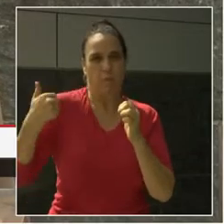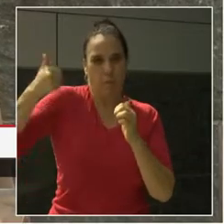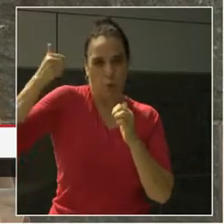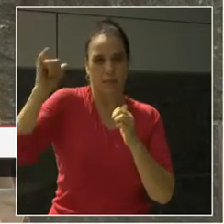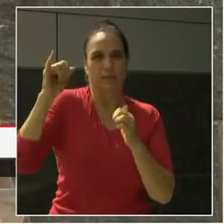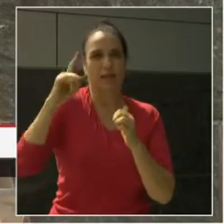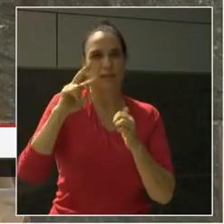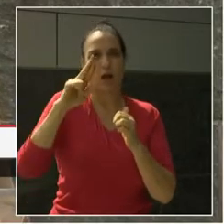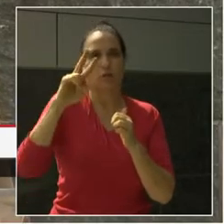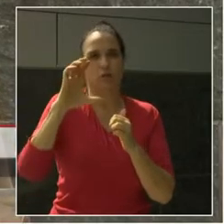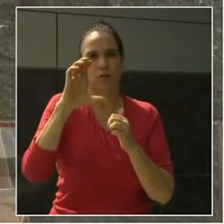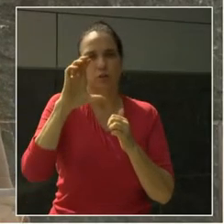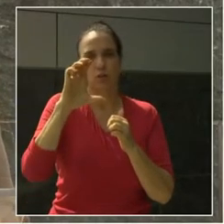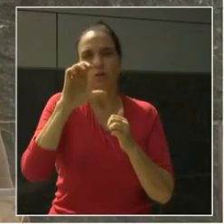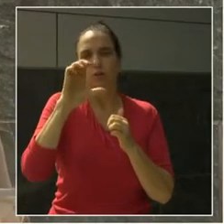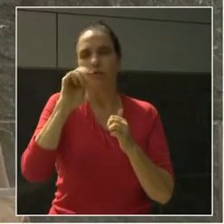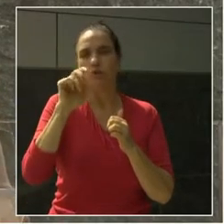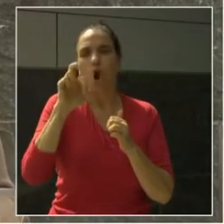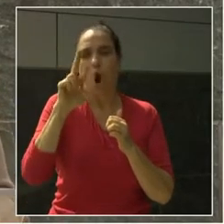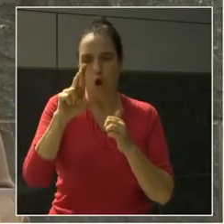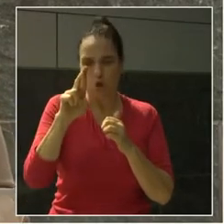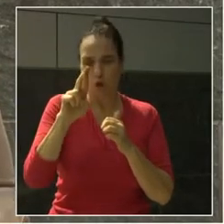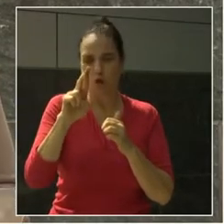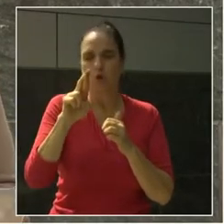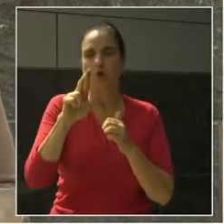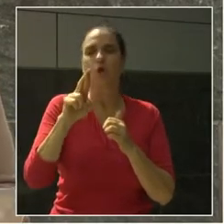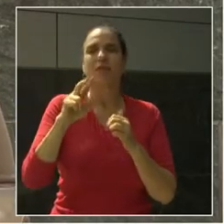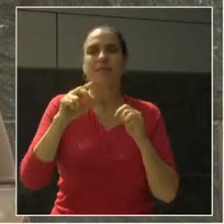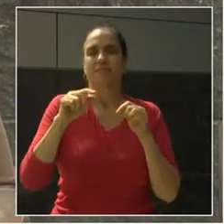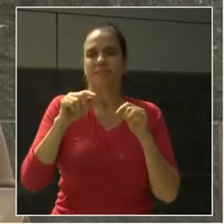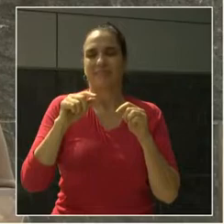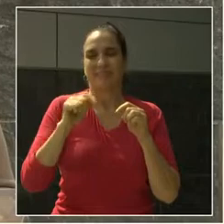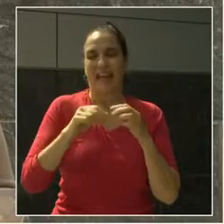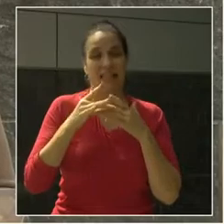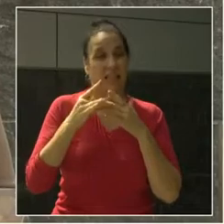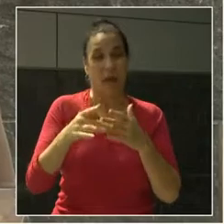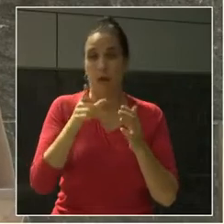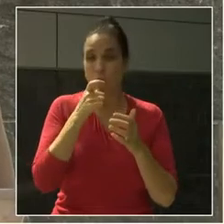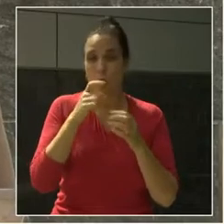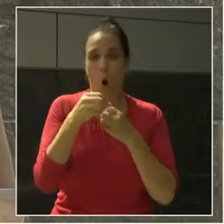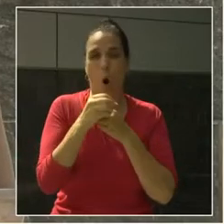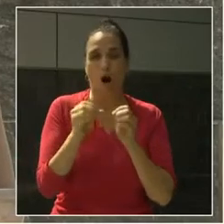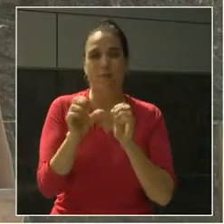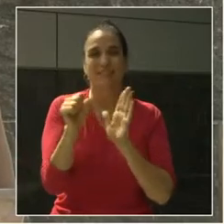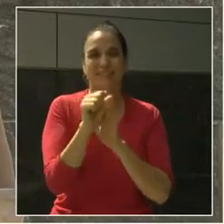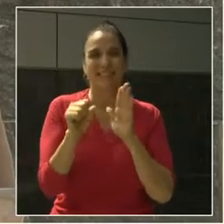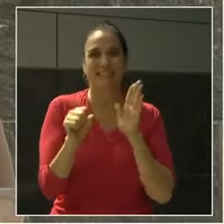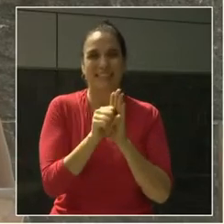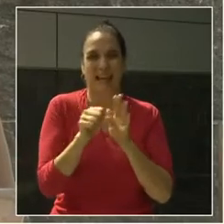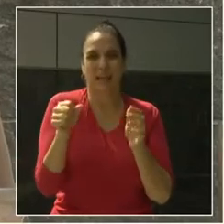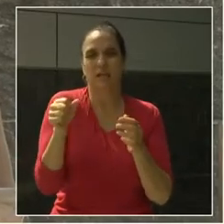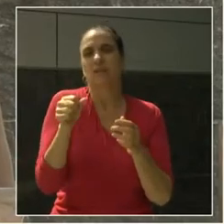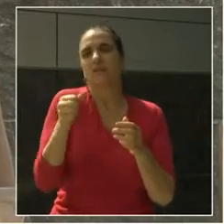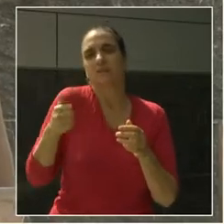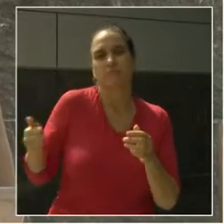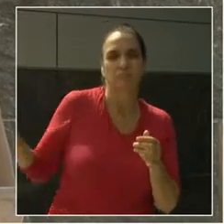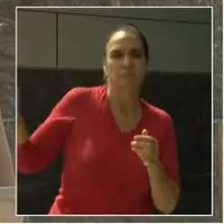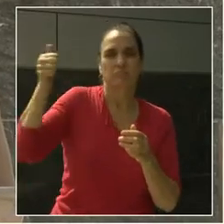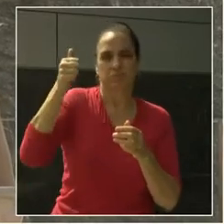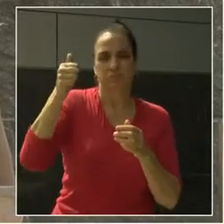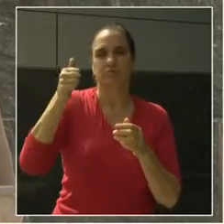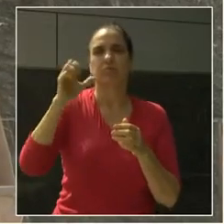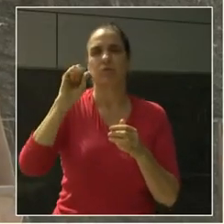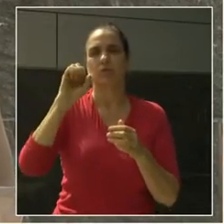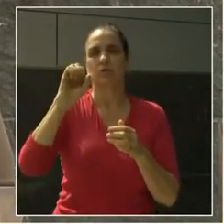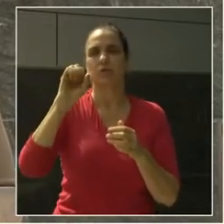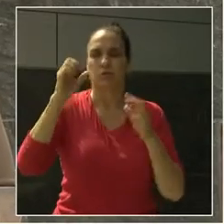Dr. Carter this spring, and it is led by the Office of the State Superintendent. And